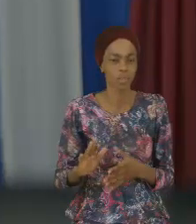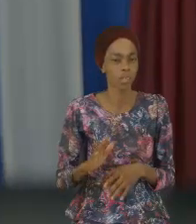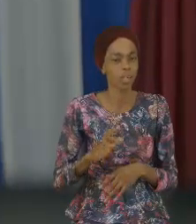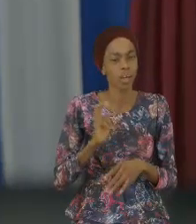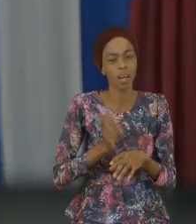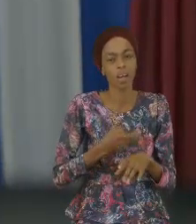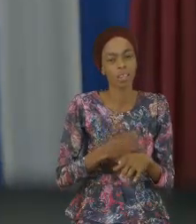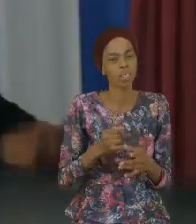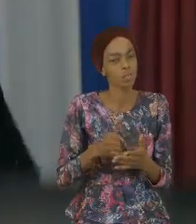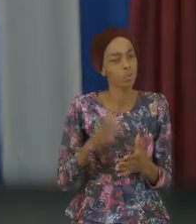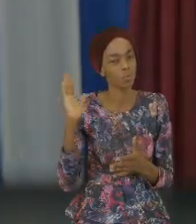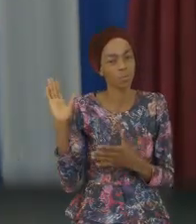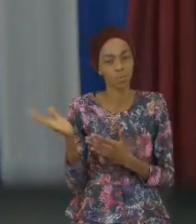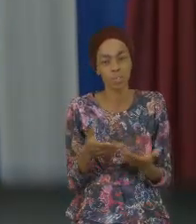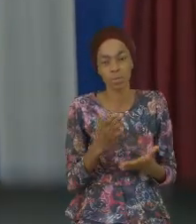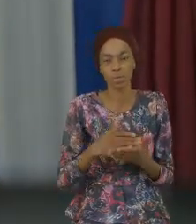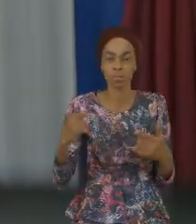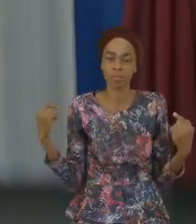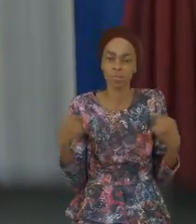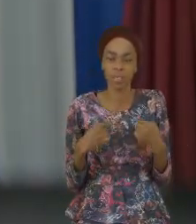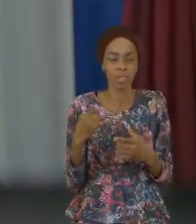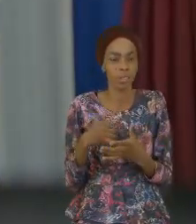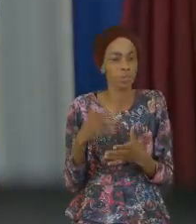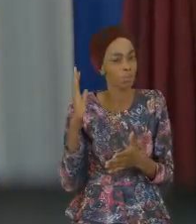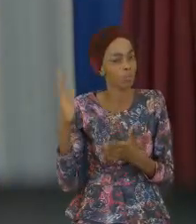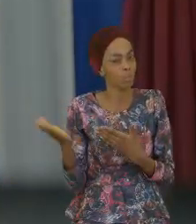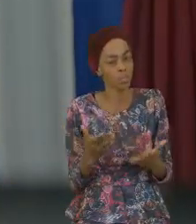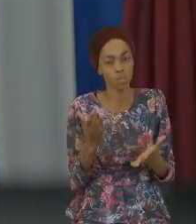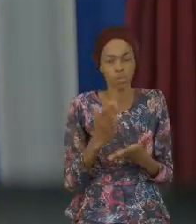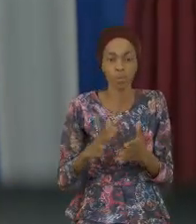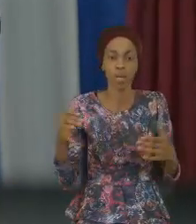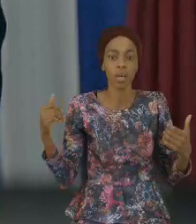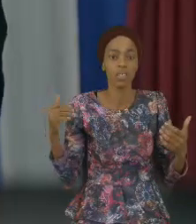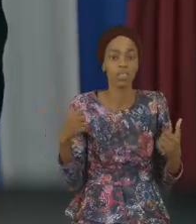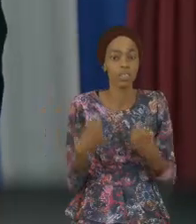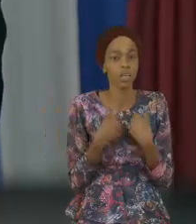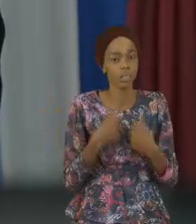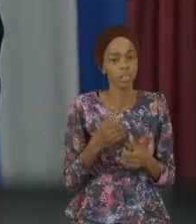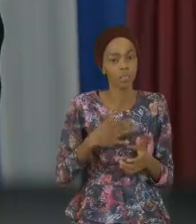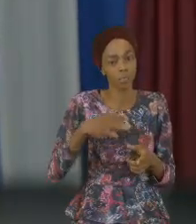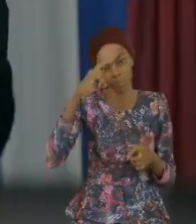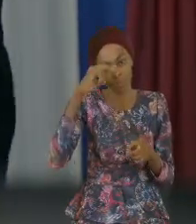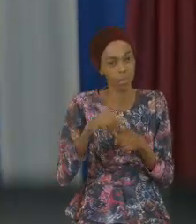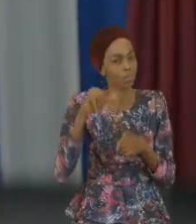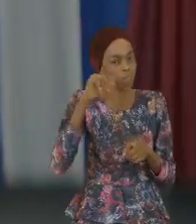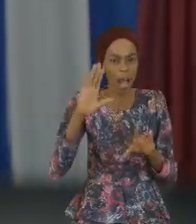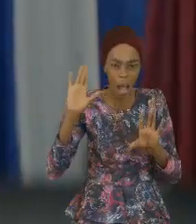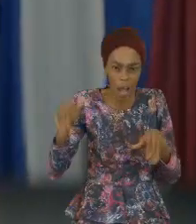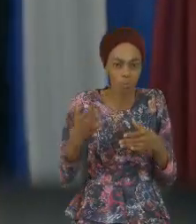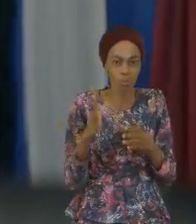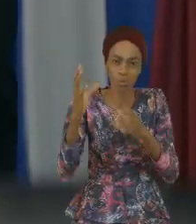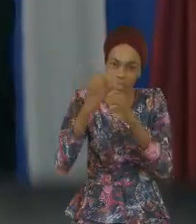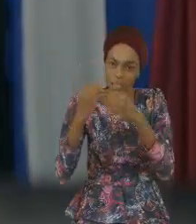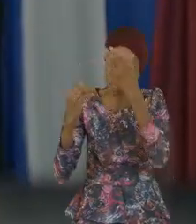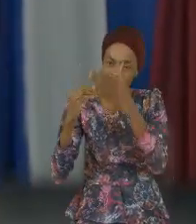some pain. It's going to bring some challenges. My brother, my sister, how do you get there? How do you take all this?